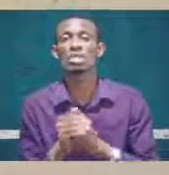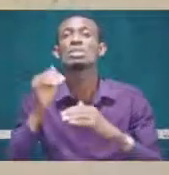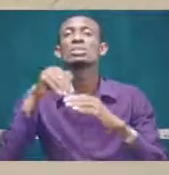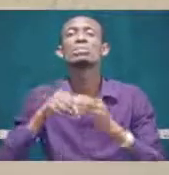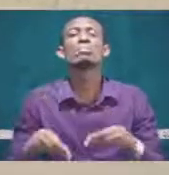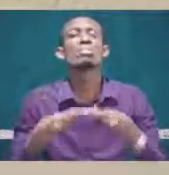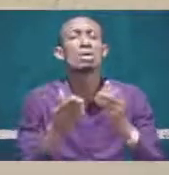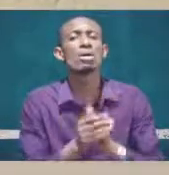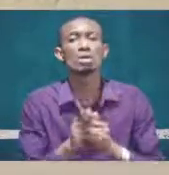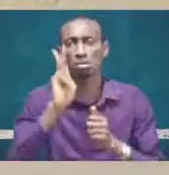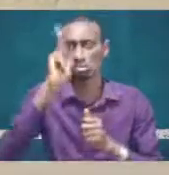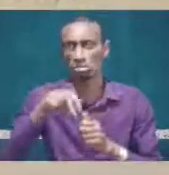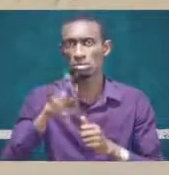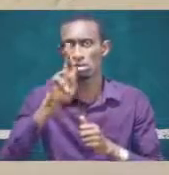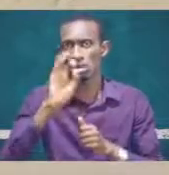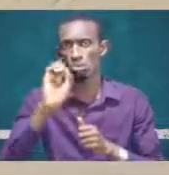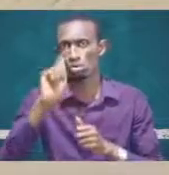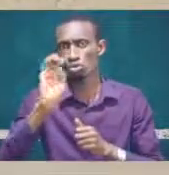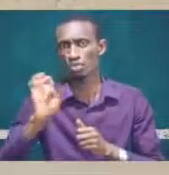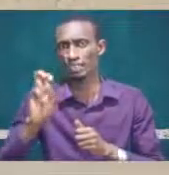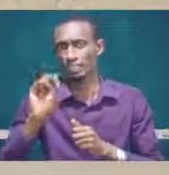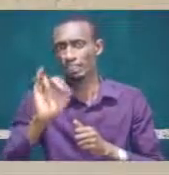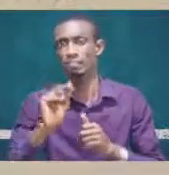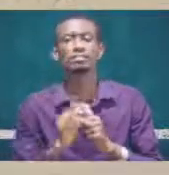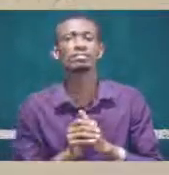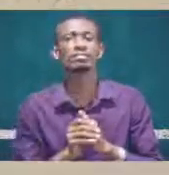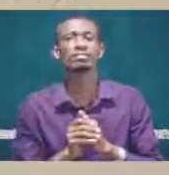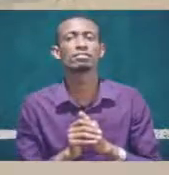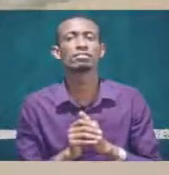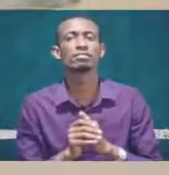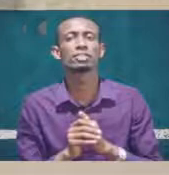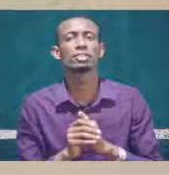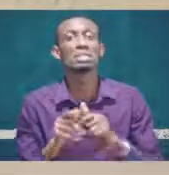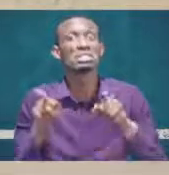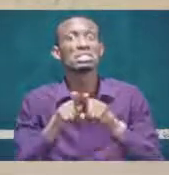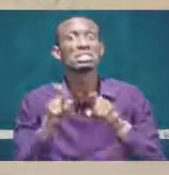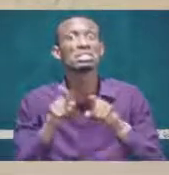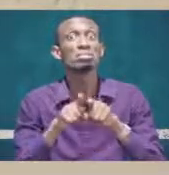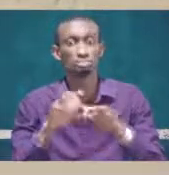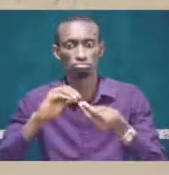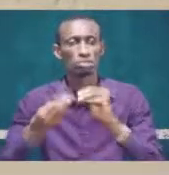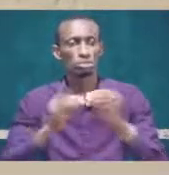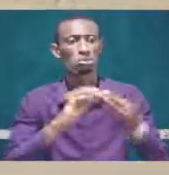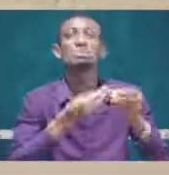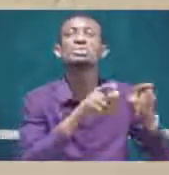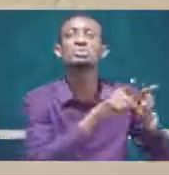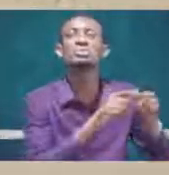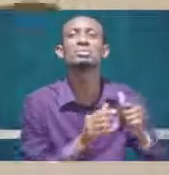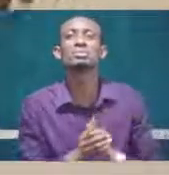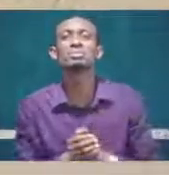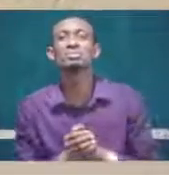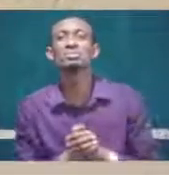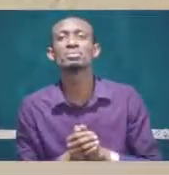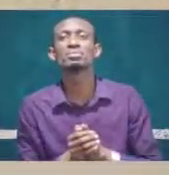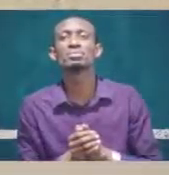is arranged in a certain format that we look at the digits in all these examples I've talked about as